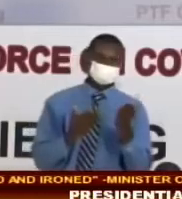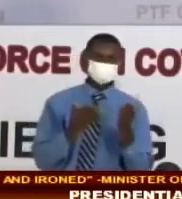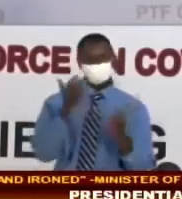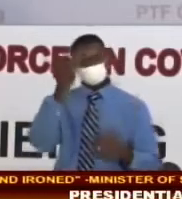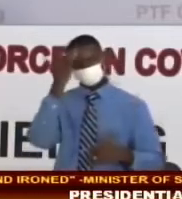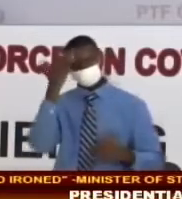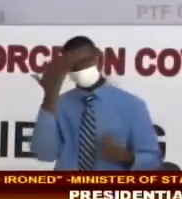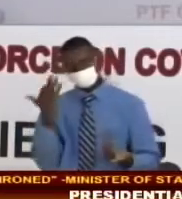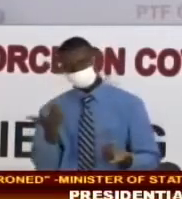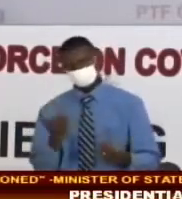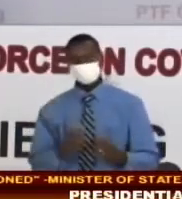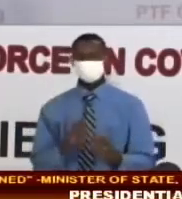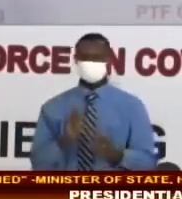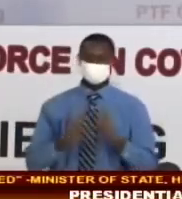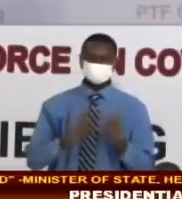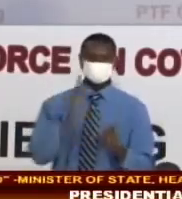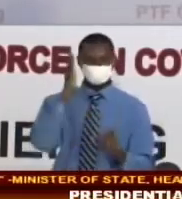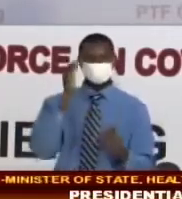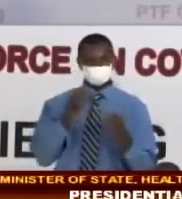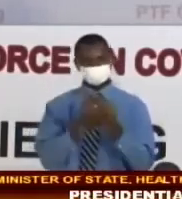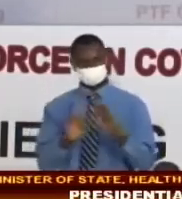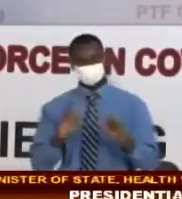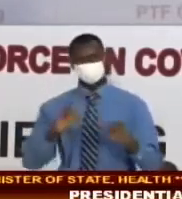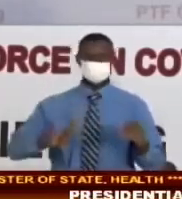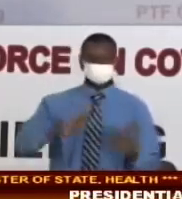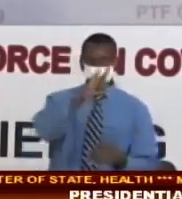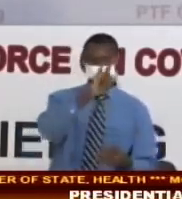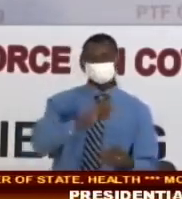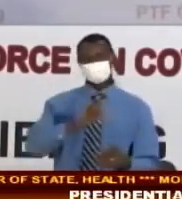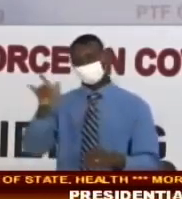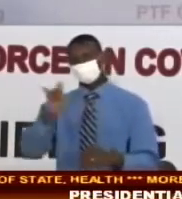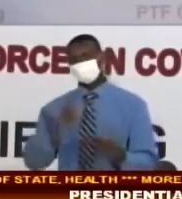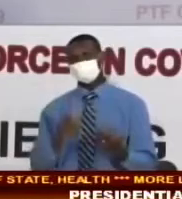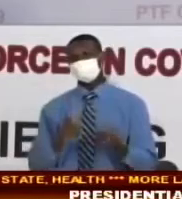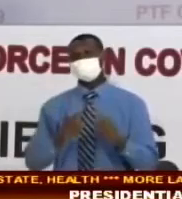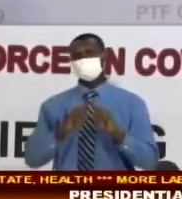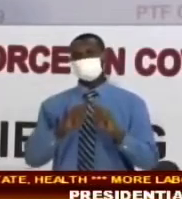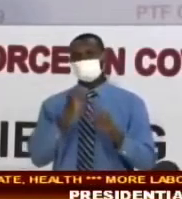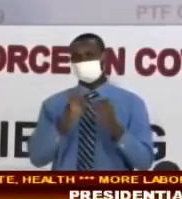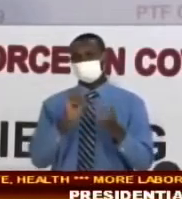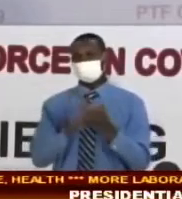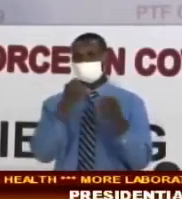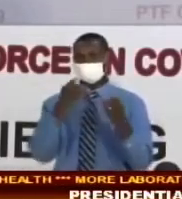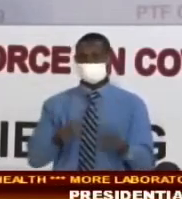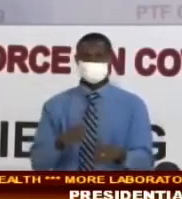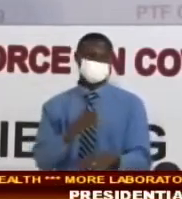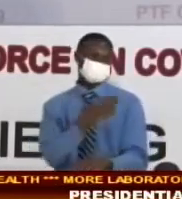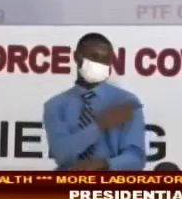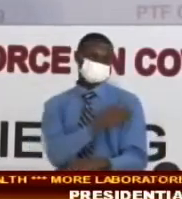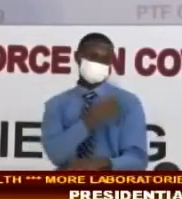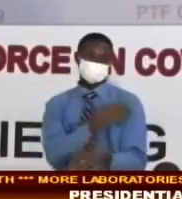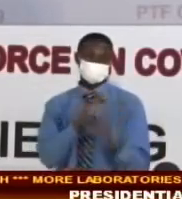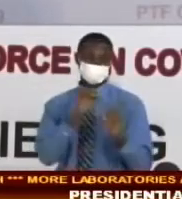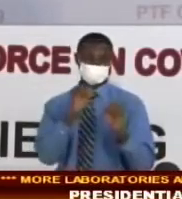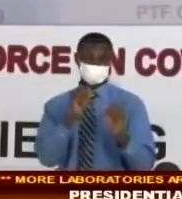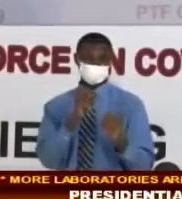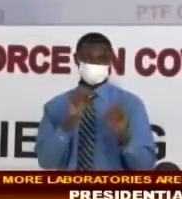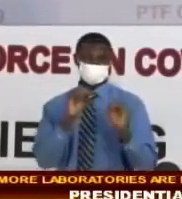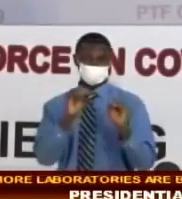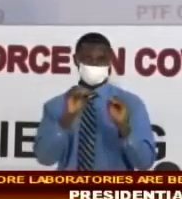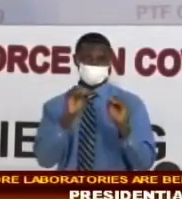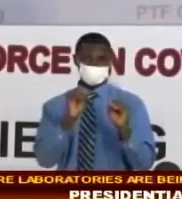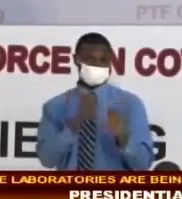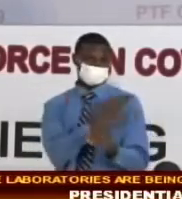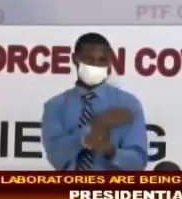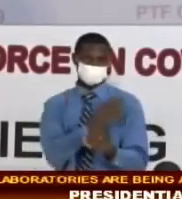medical evacuation. And those evacuations would also need stamp of a teaching hospital which we said before. However, I just want to